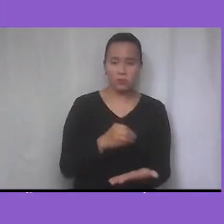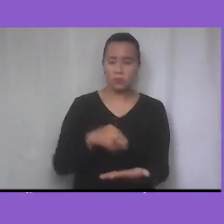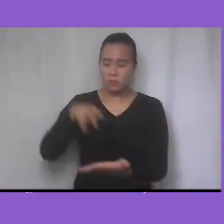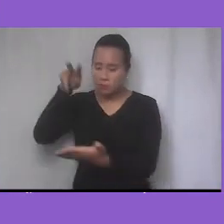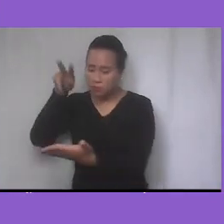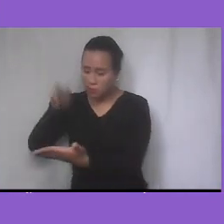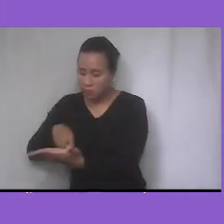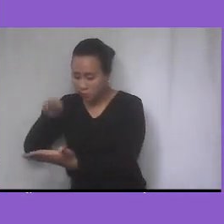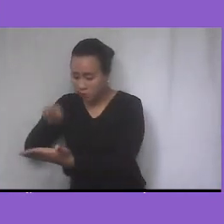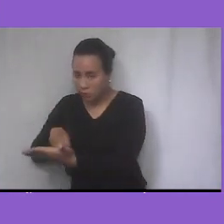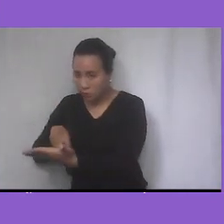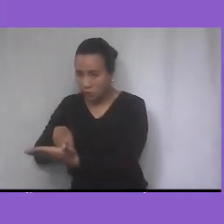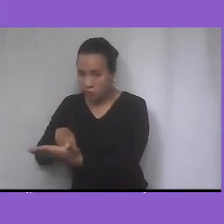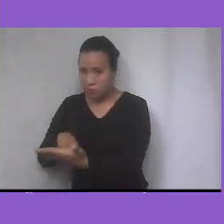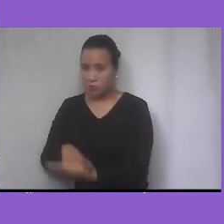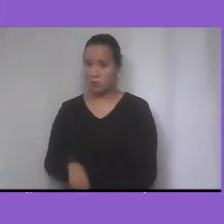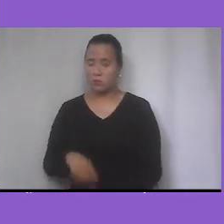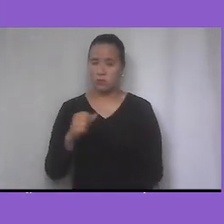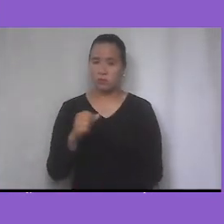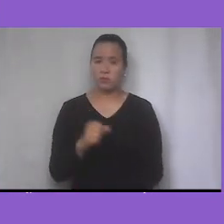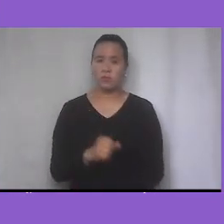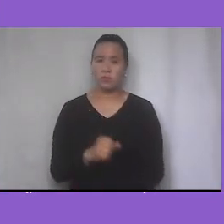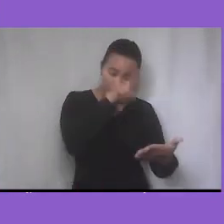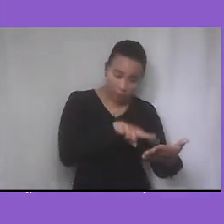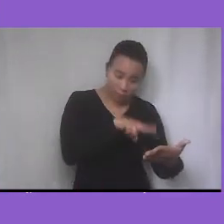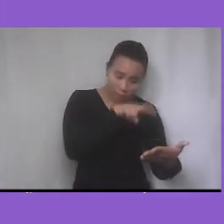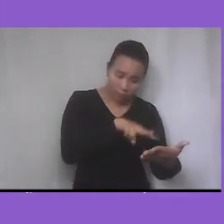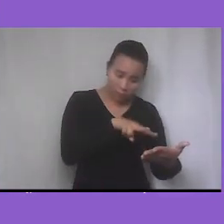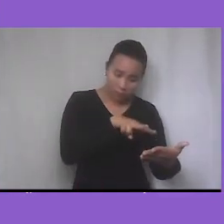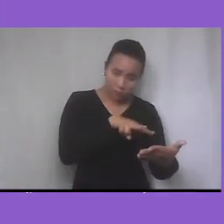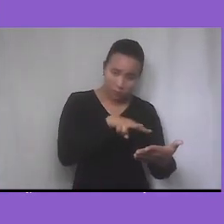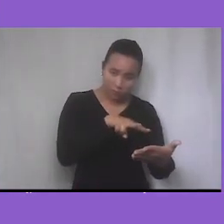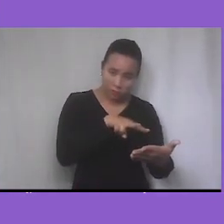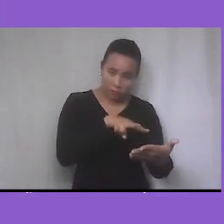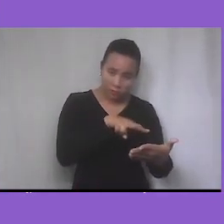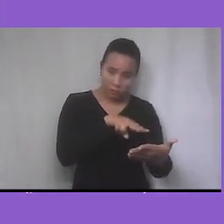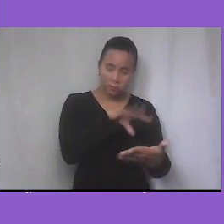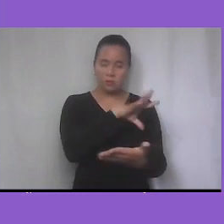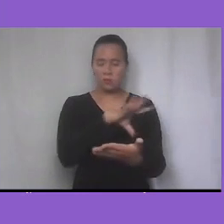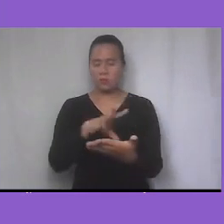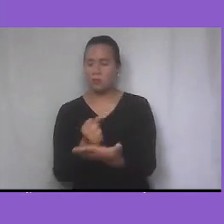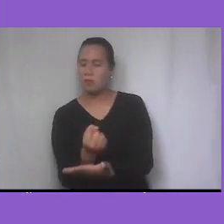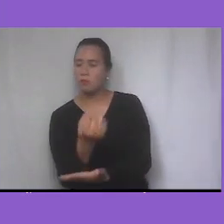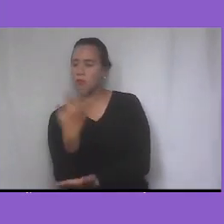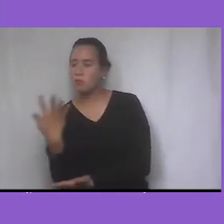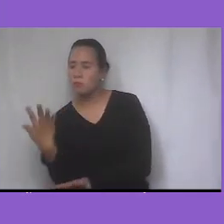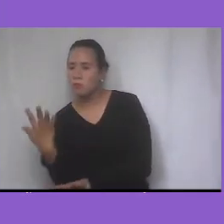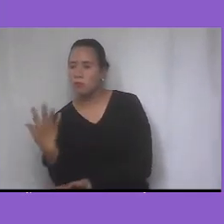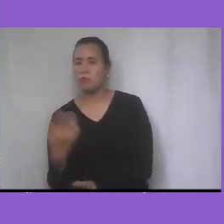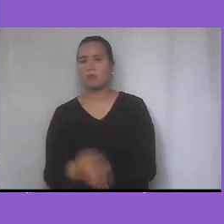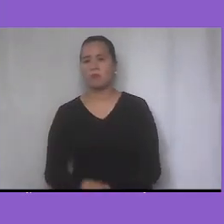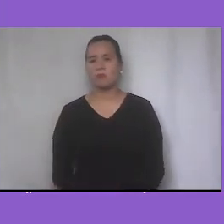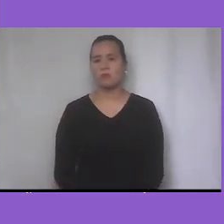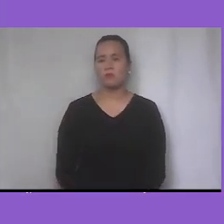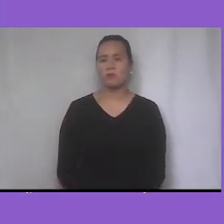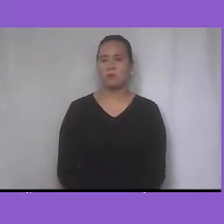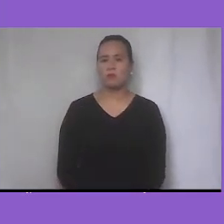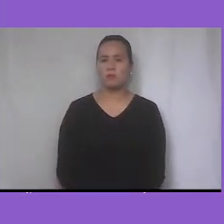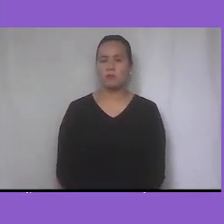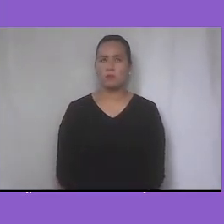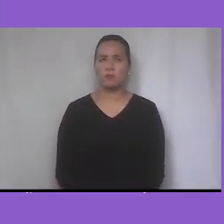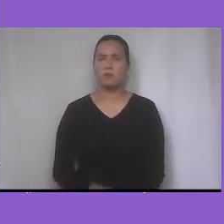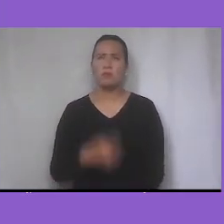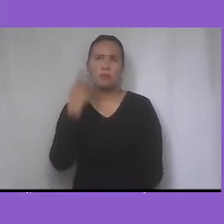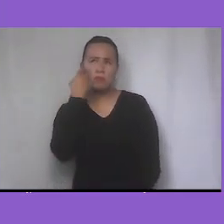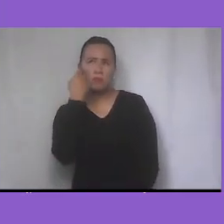ang spelling ay encoding naman. Ikaw naman ang gumagawa ng code. So what did Teacher Mackie say about the challenges in